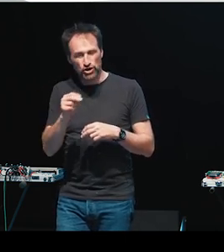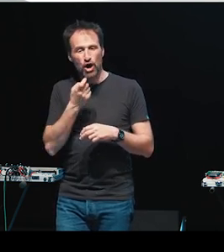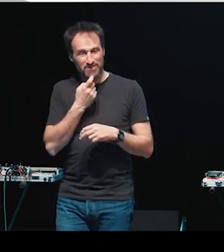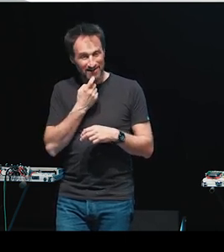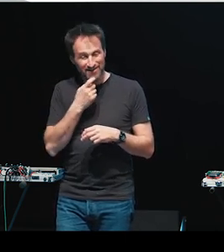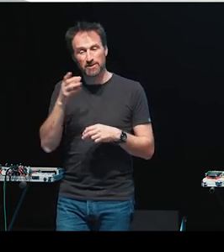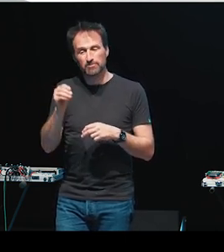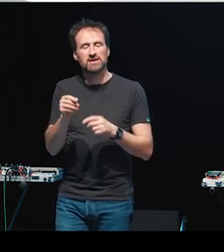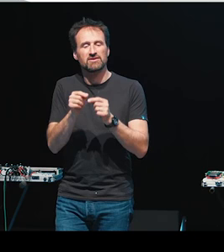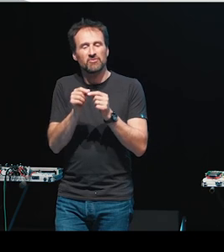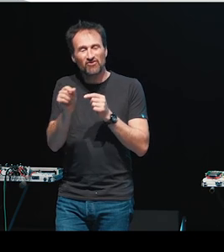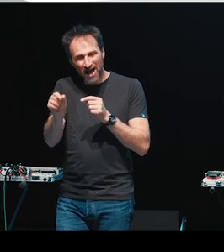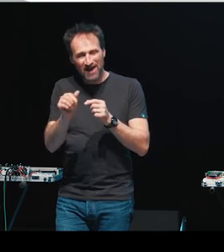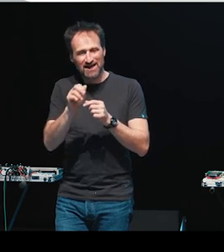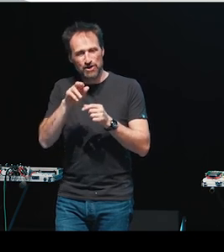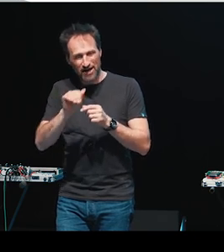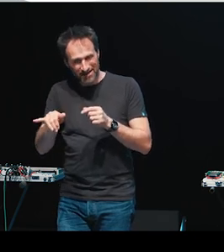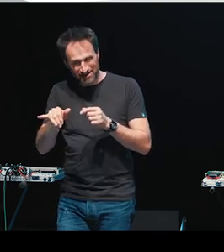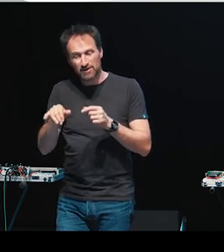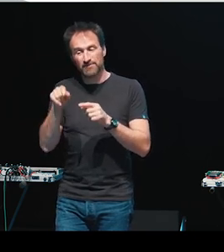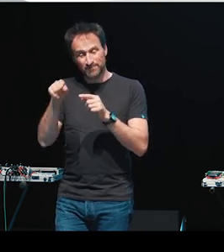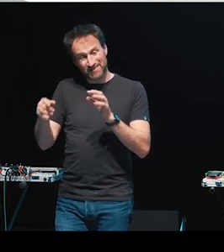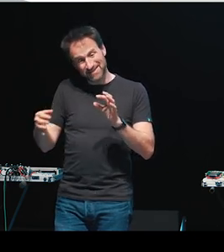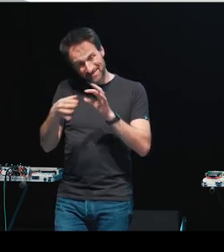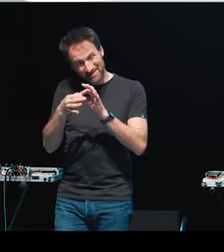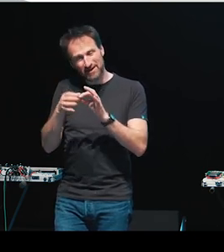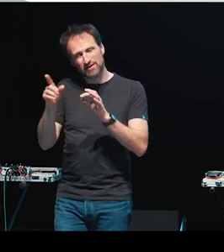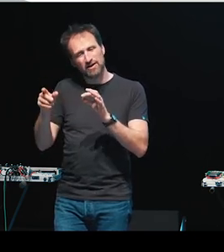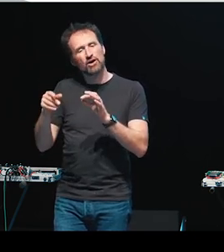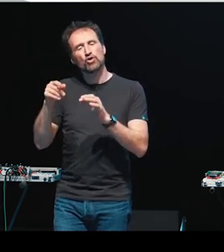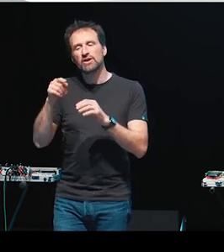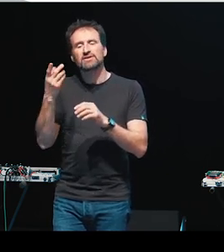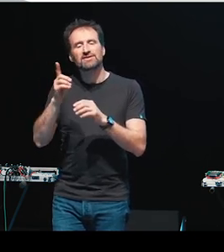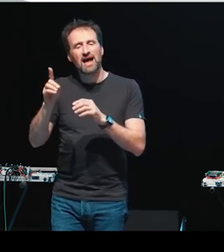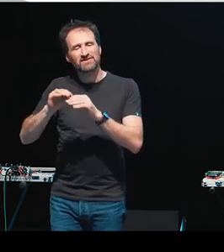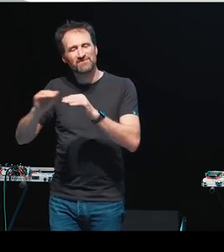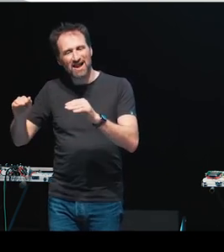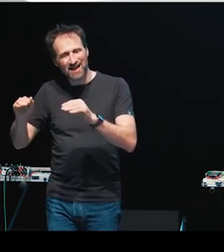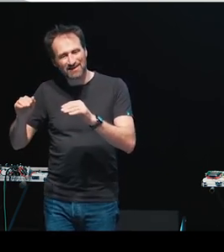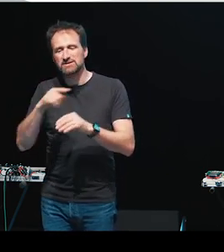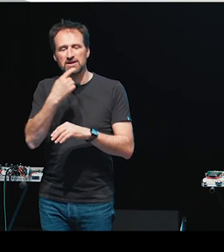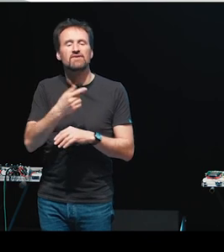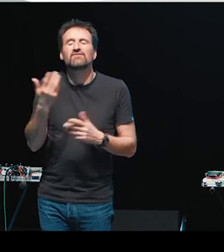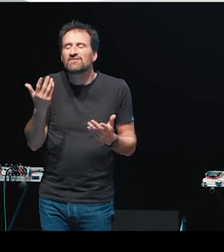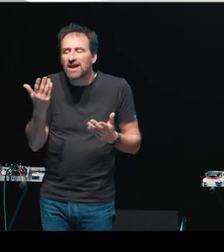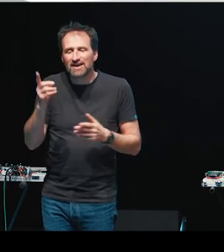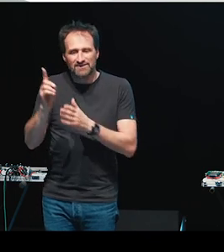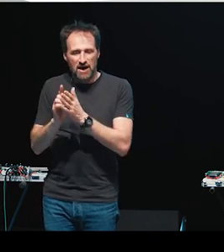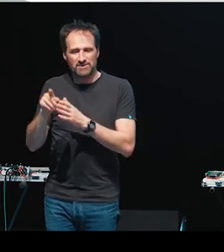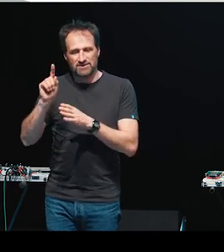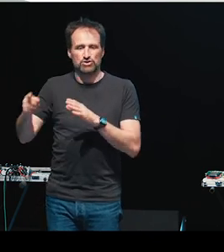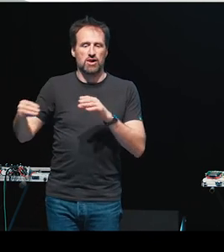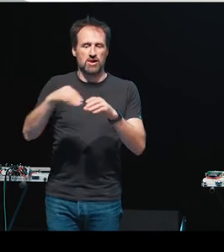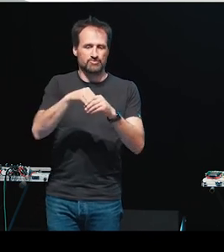it gets applied to, and then a data field that says what the data that goes there.